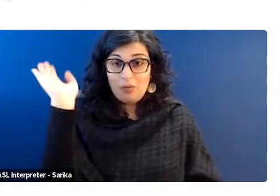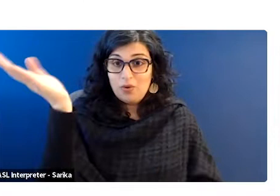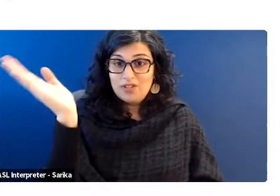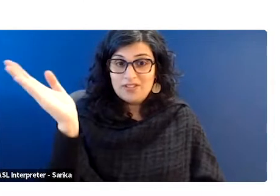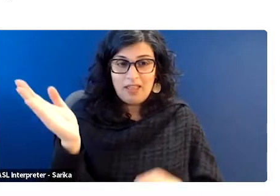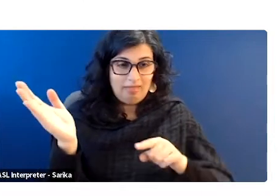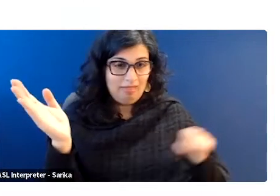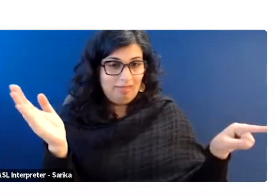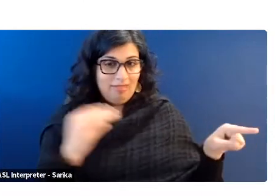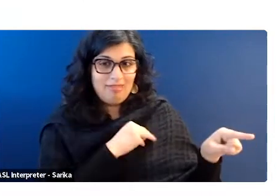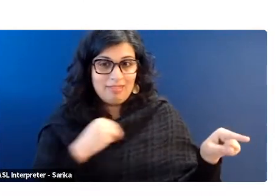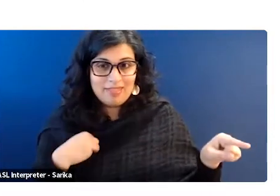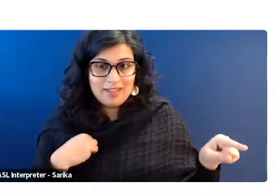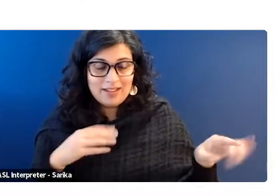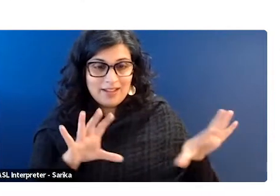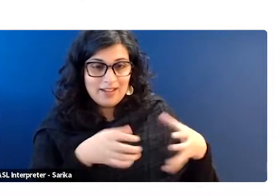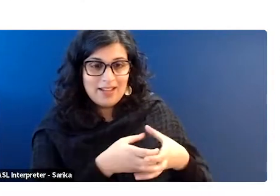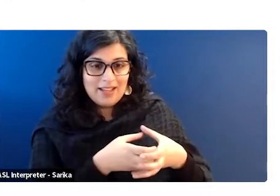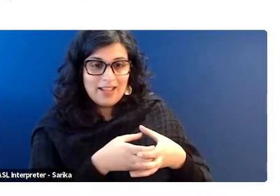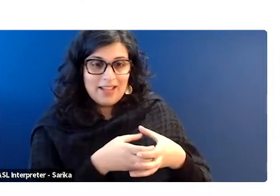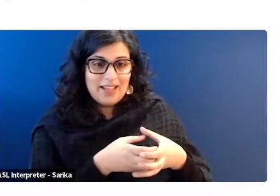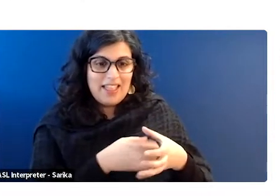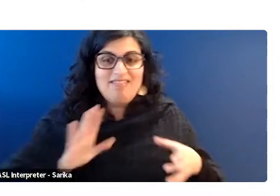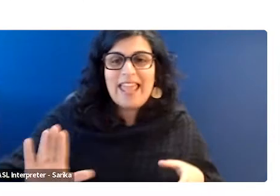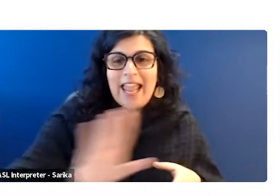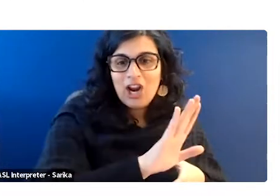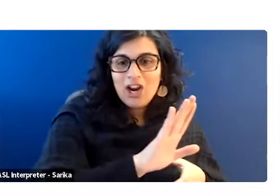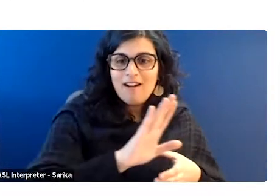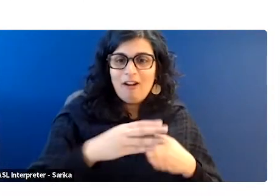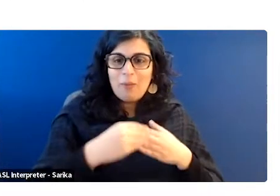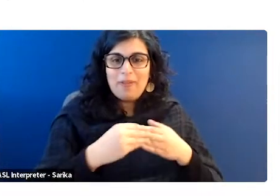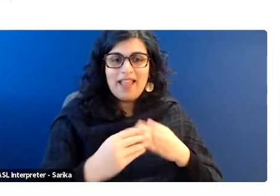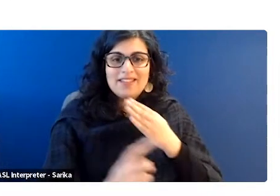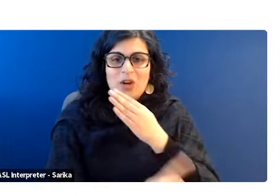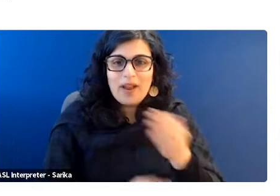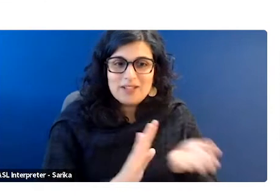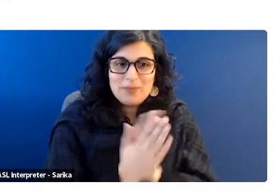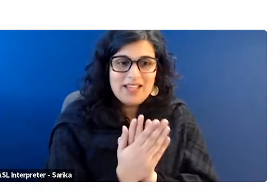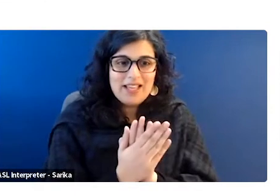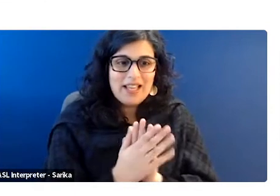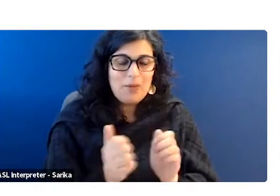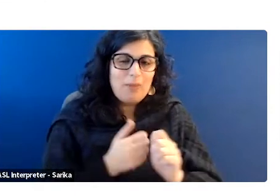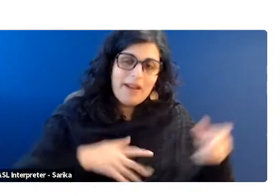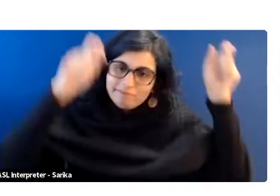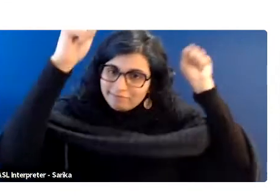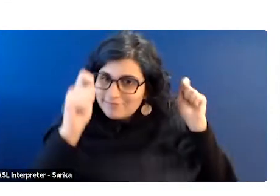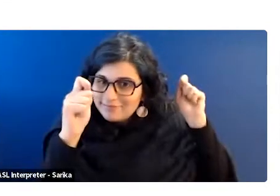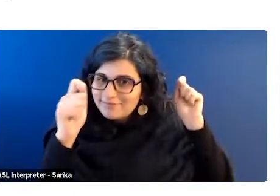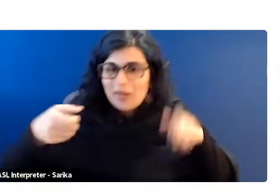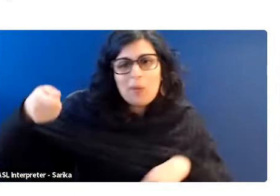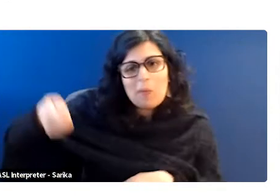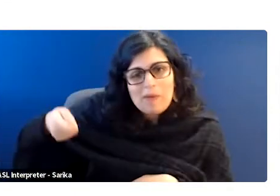these members' plastic waste turned out to become, with some of my hats and like bags